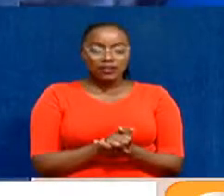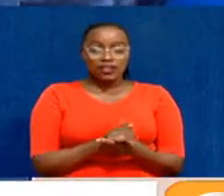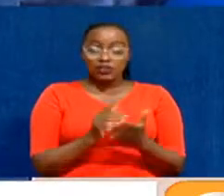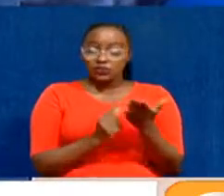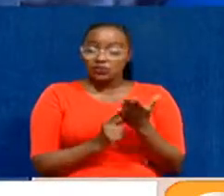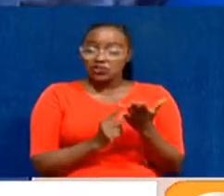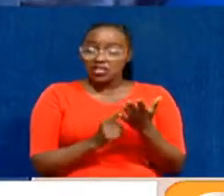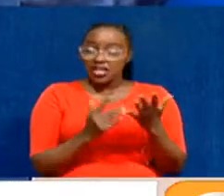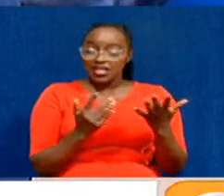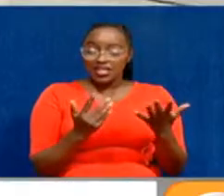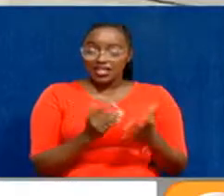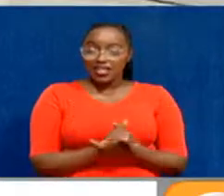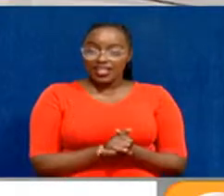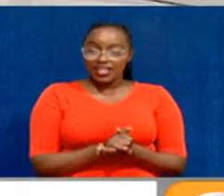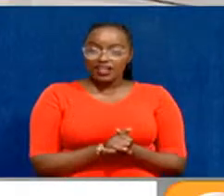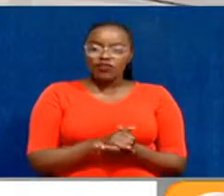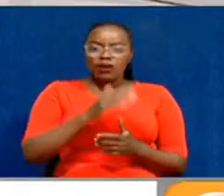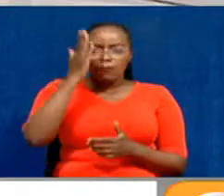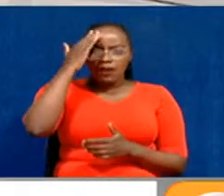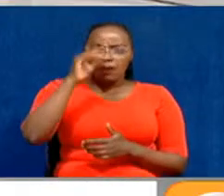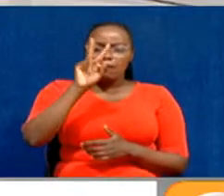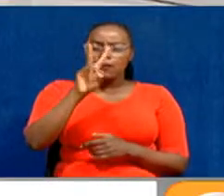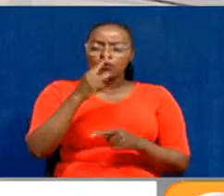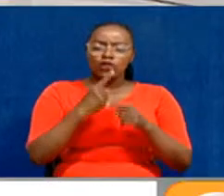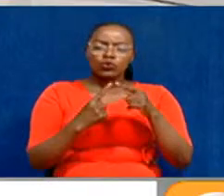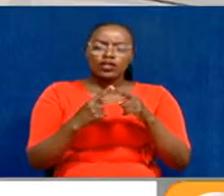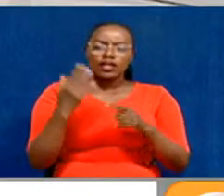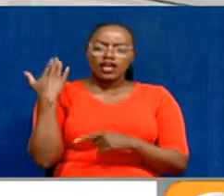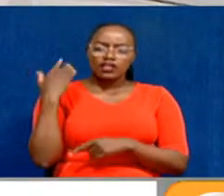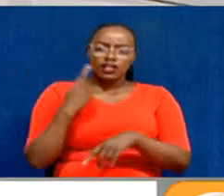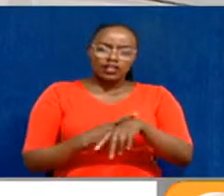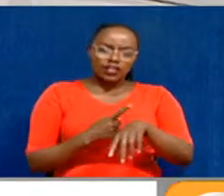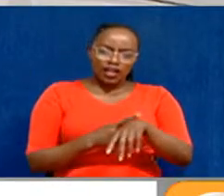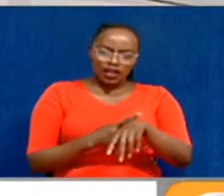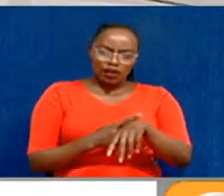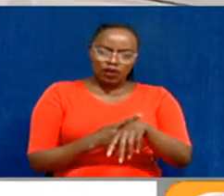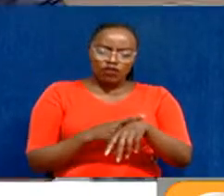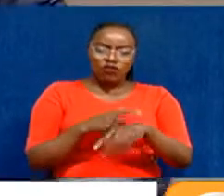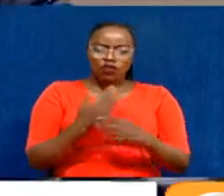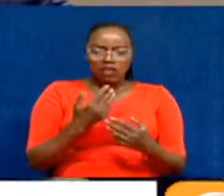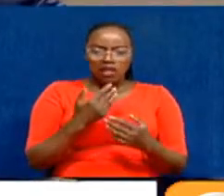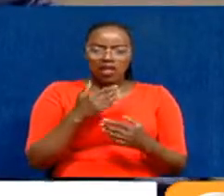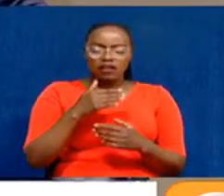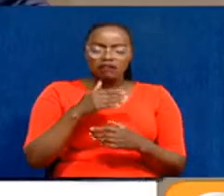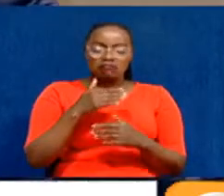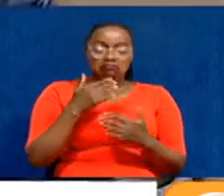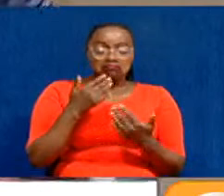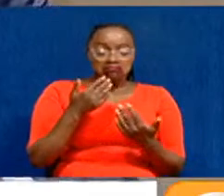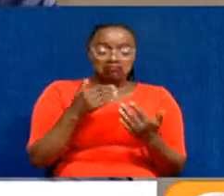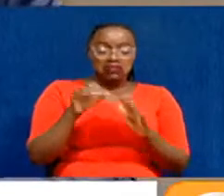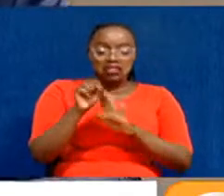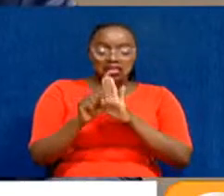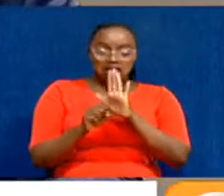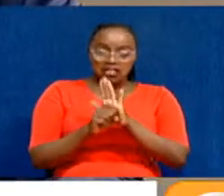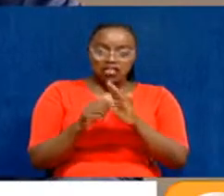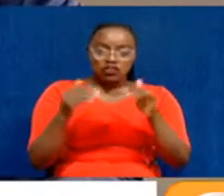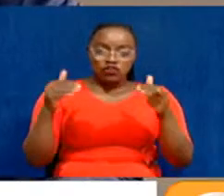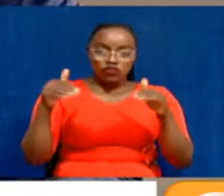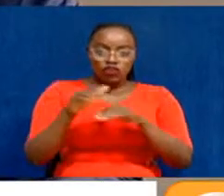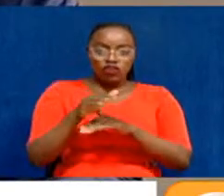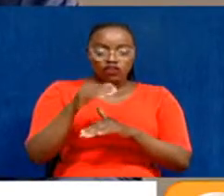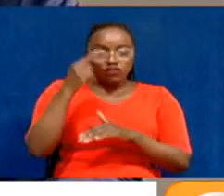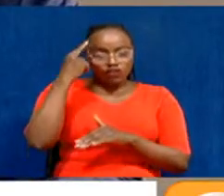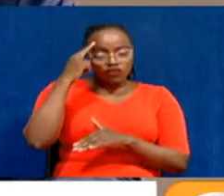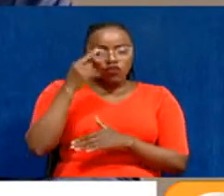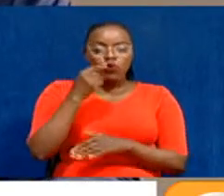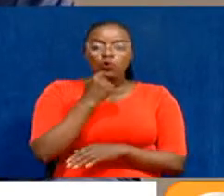Uganda? I remember 2 years ago, during the funeral, the state funeral of